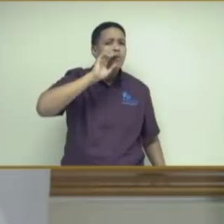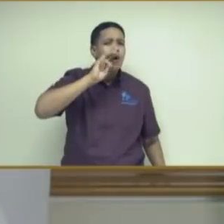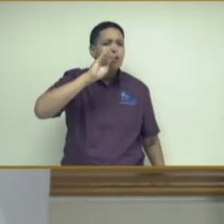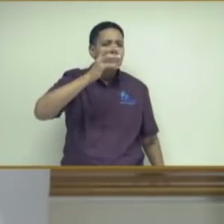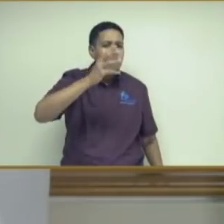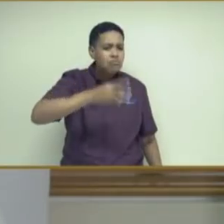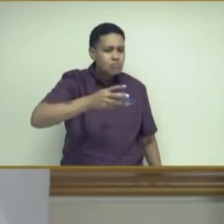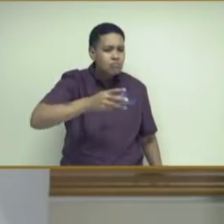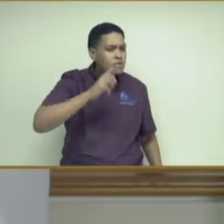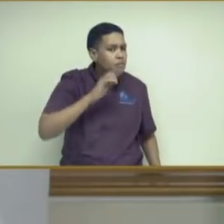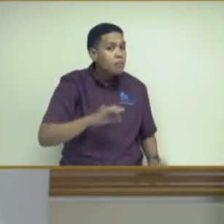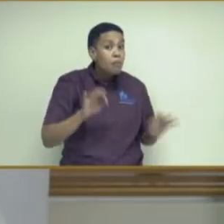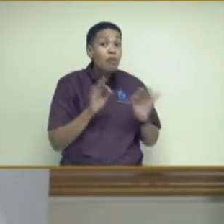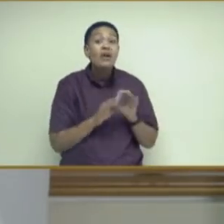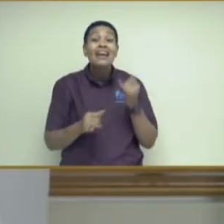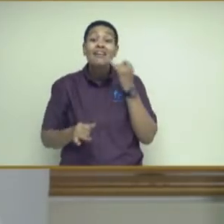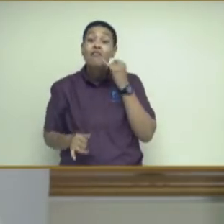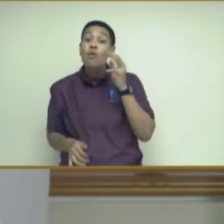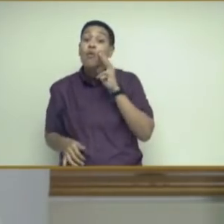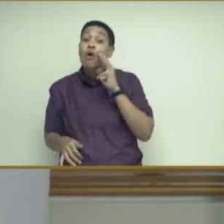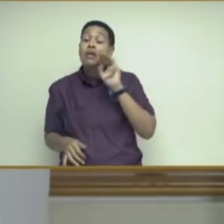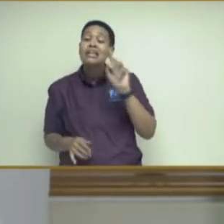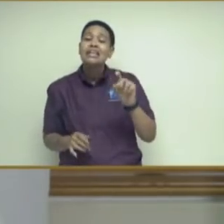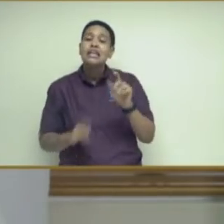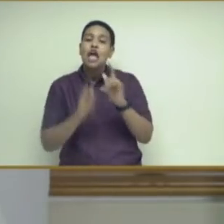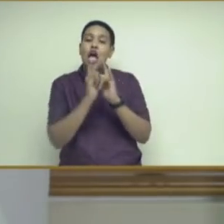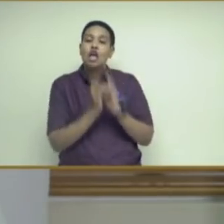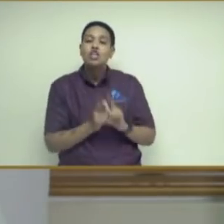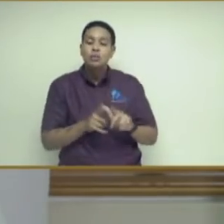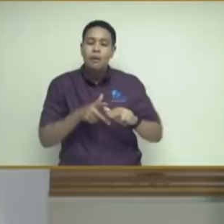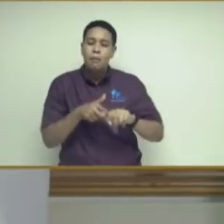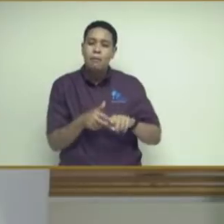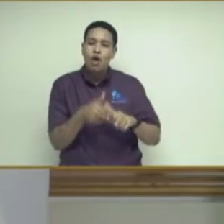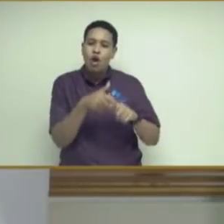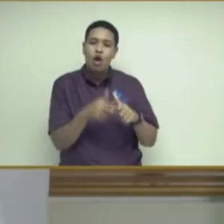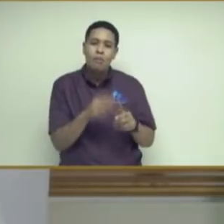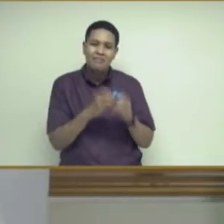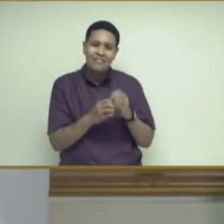is water, there may need to be adjustment in the plumbing infrastructure.